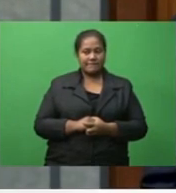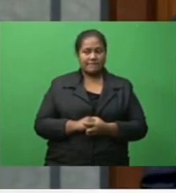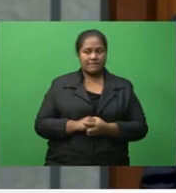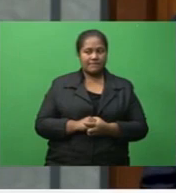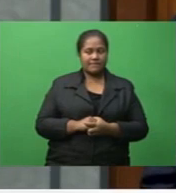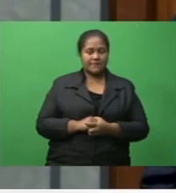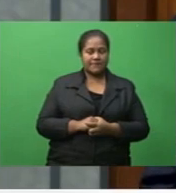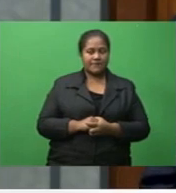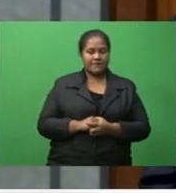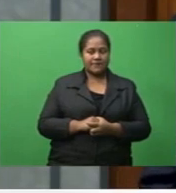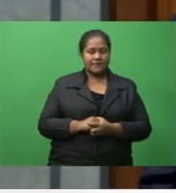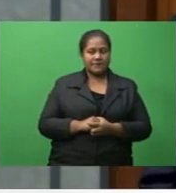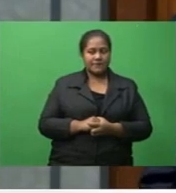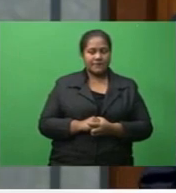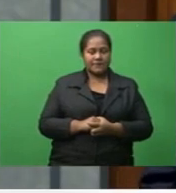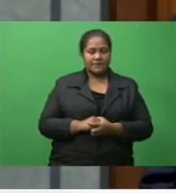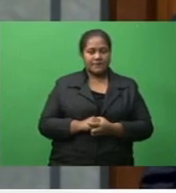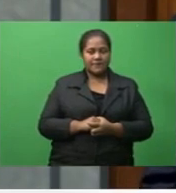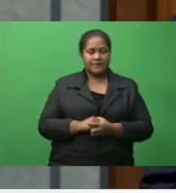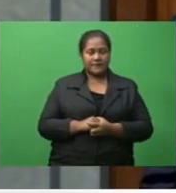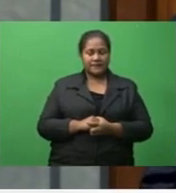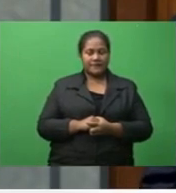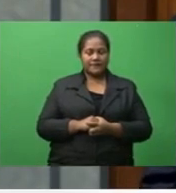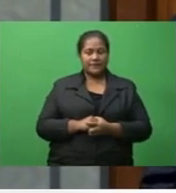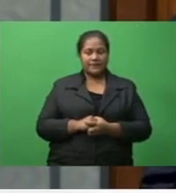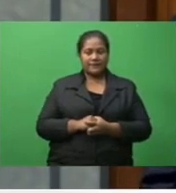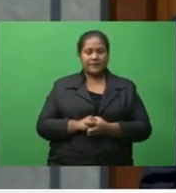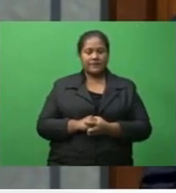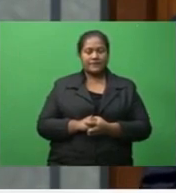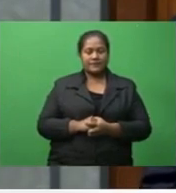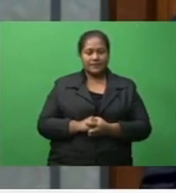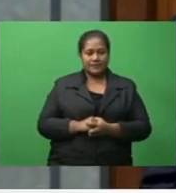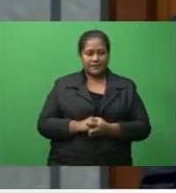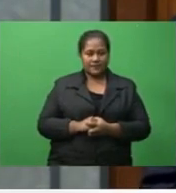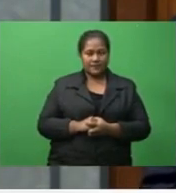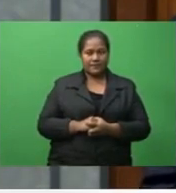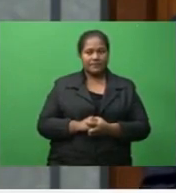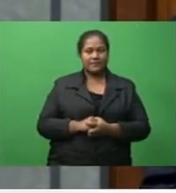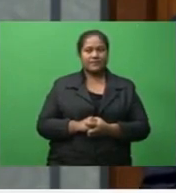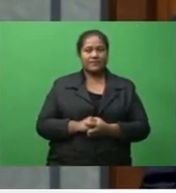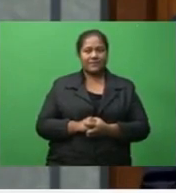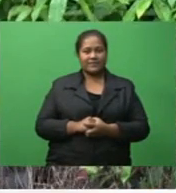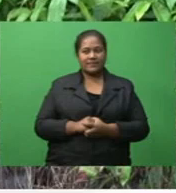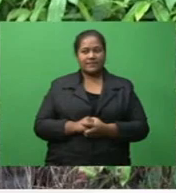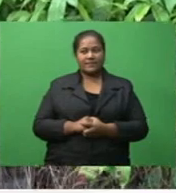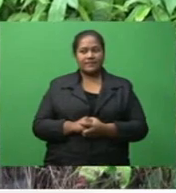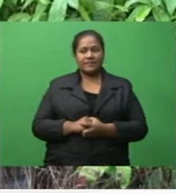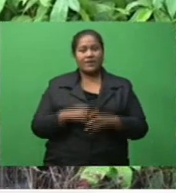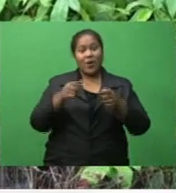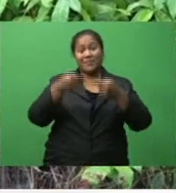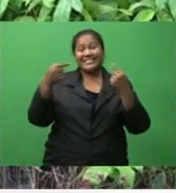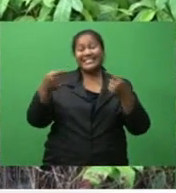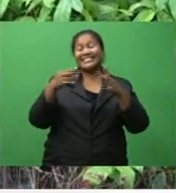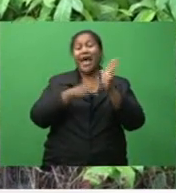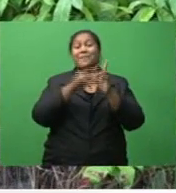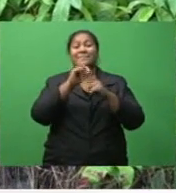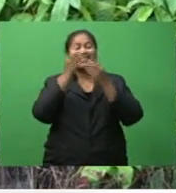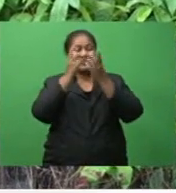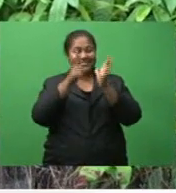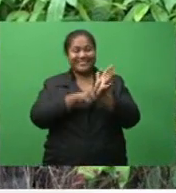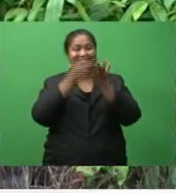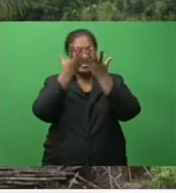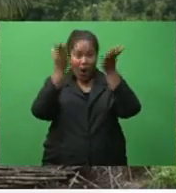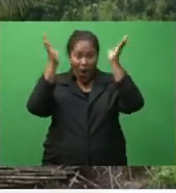for their housing needs. Our intention is not to leave anyone behind. Opposition MP Lenora Ngerngere